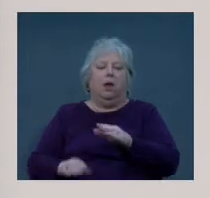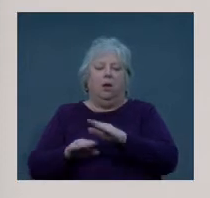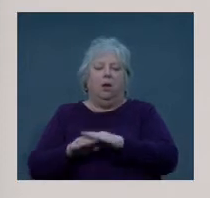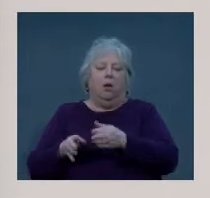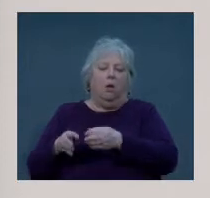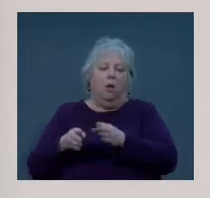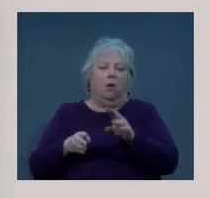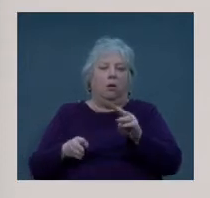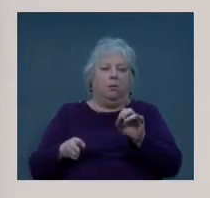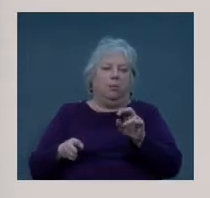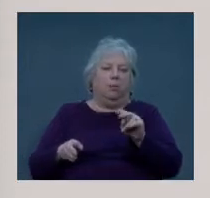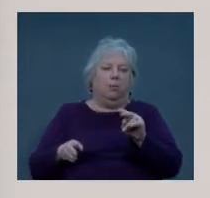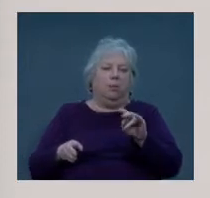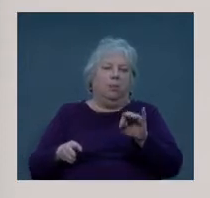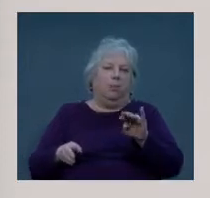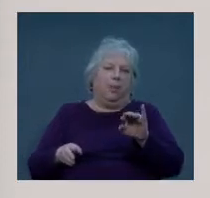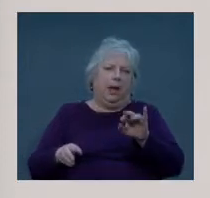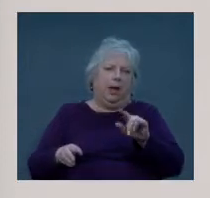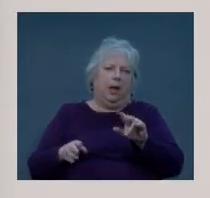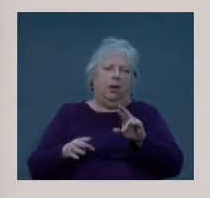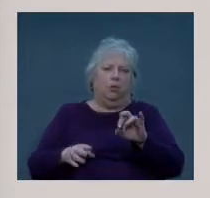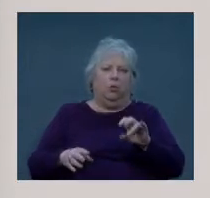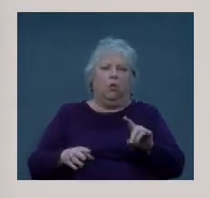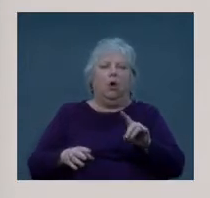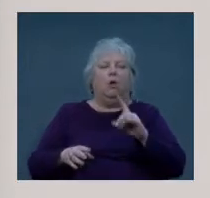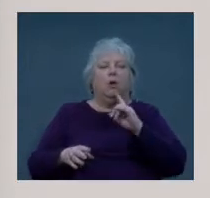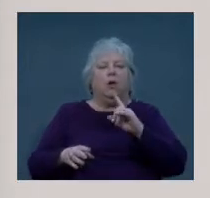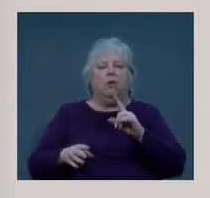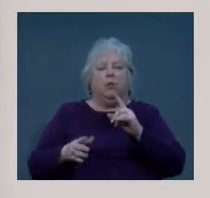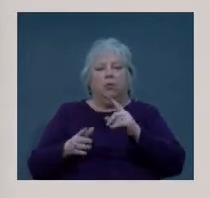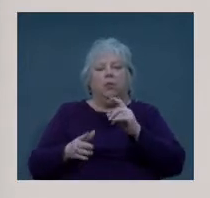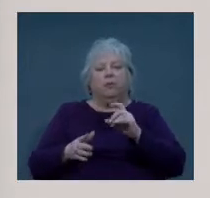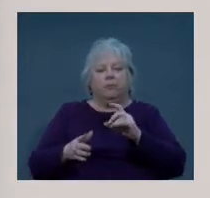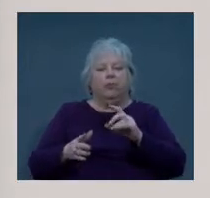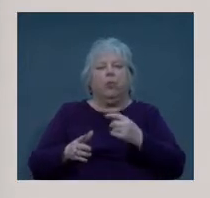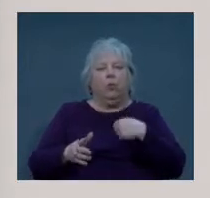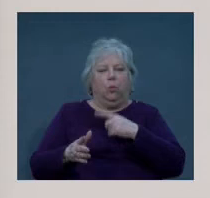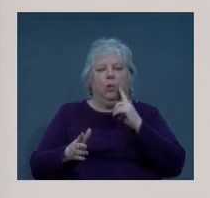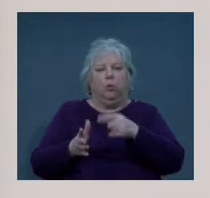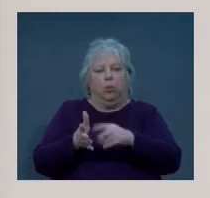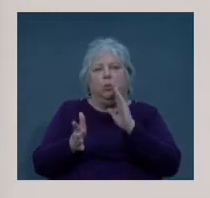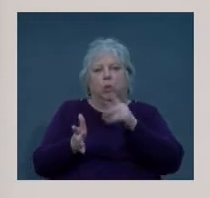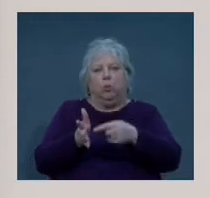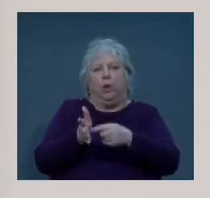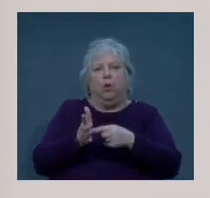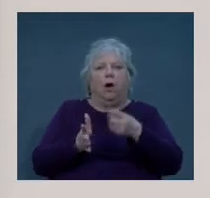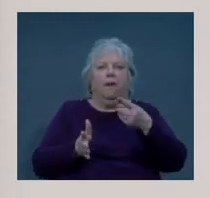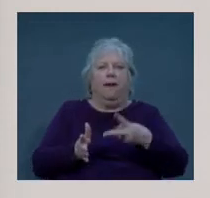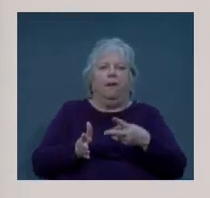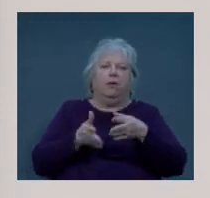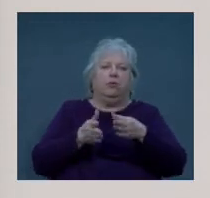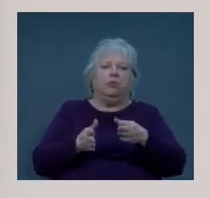for half-street improvements. Staff is recommending that the only improvements that